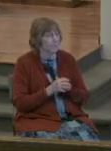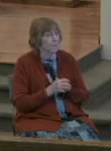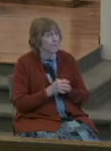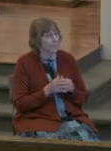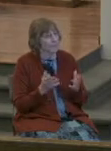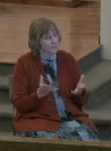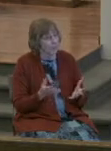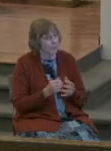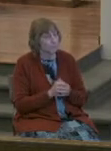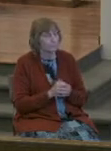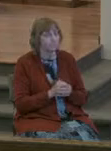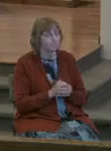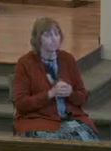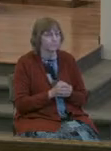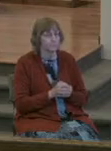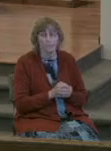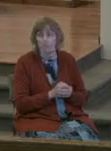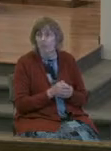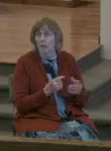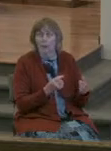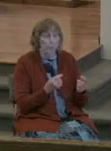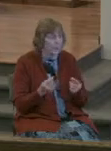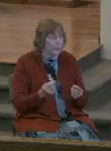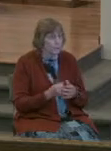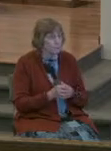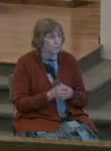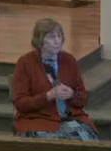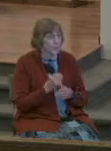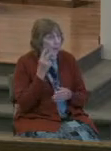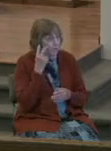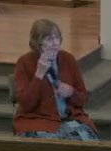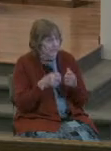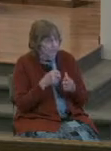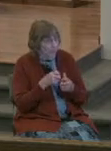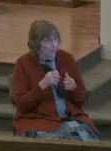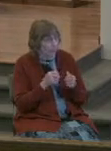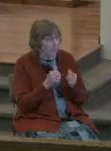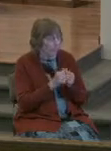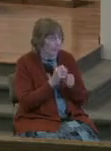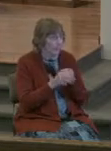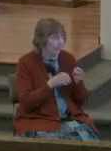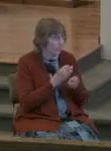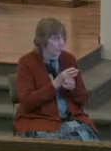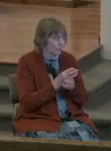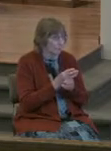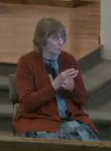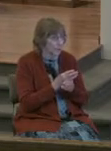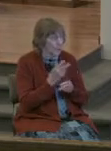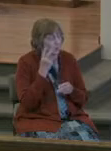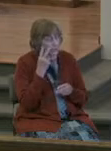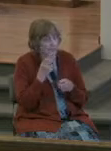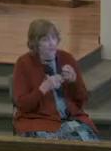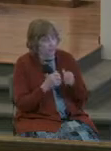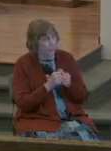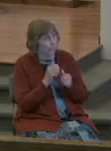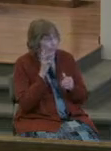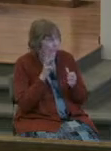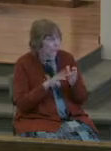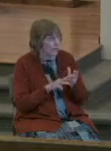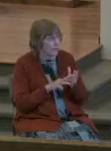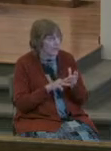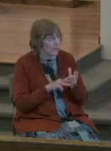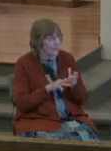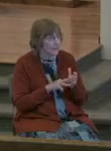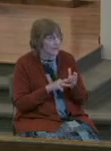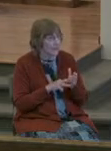so what we need to do, we see the problem with the world. And we see the problem with the witness, that the gospel's